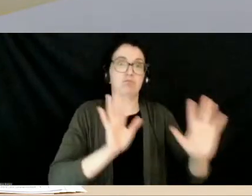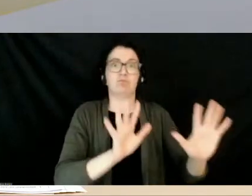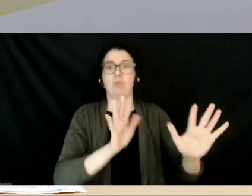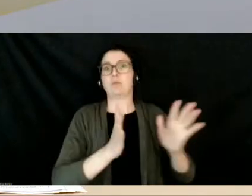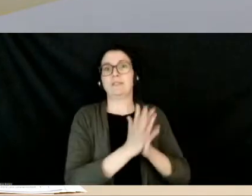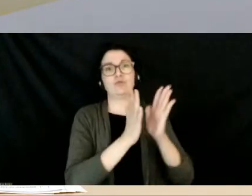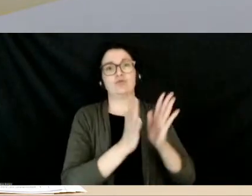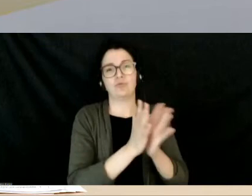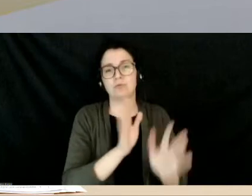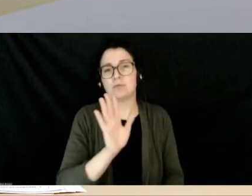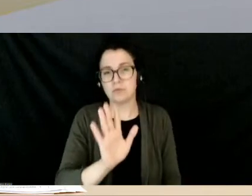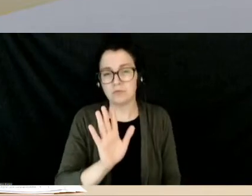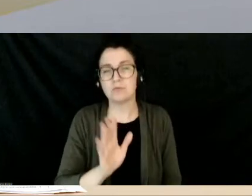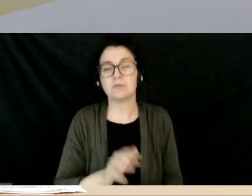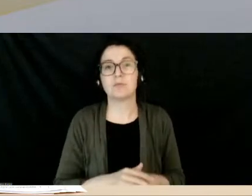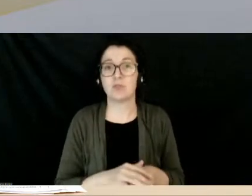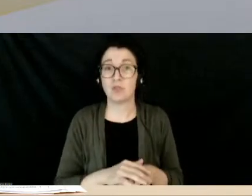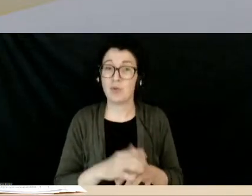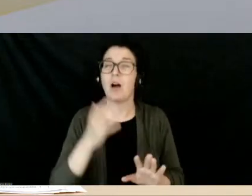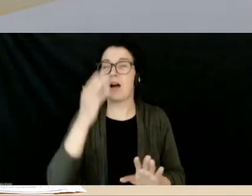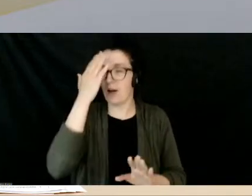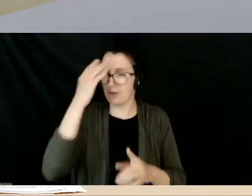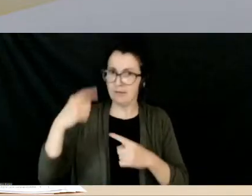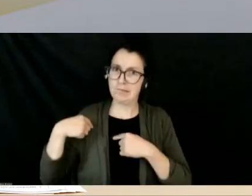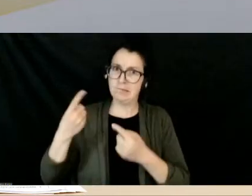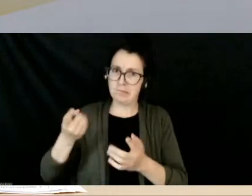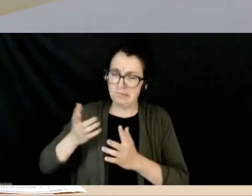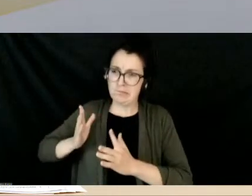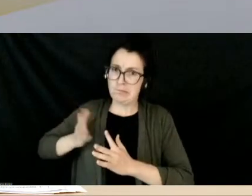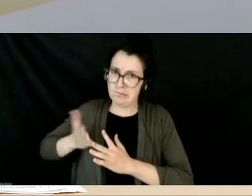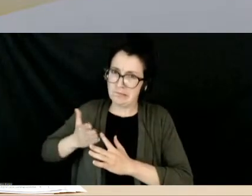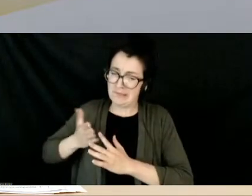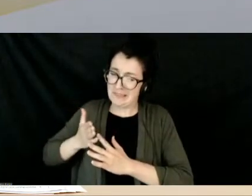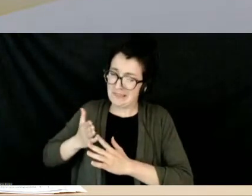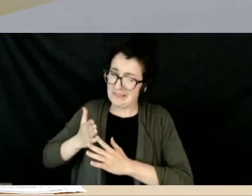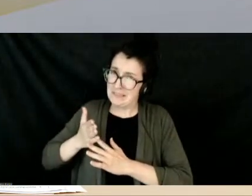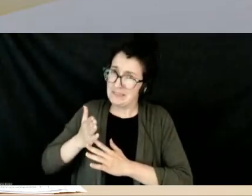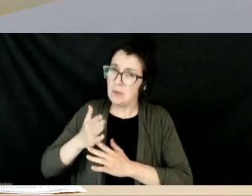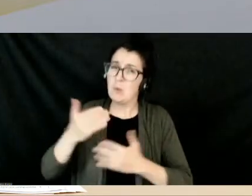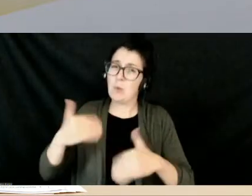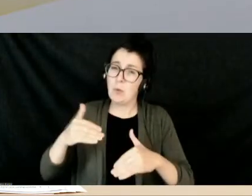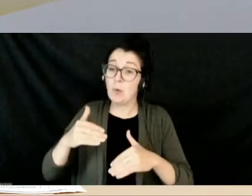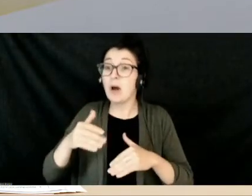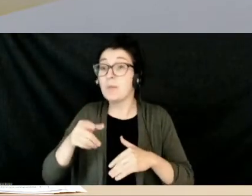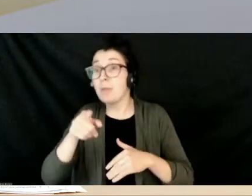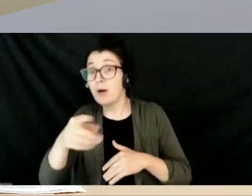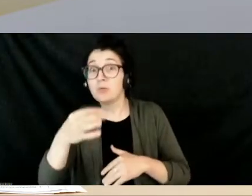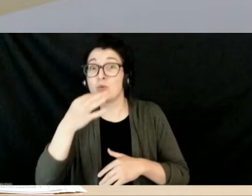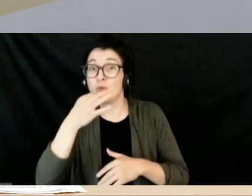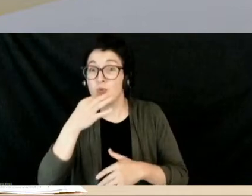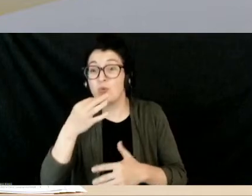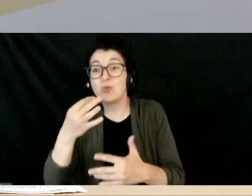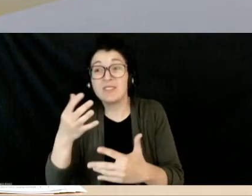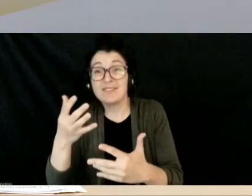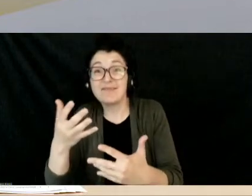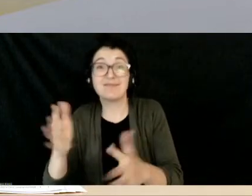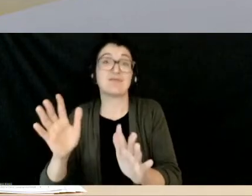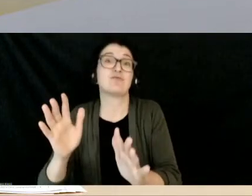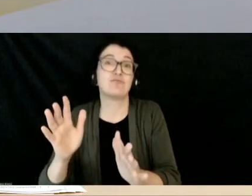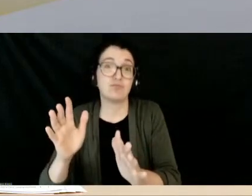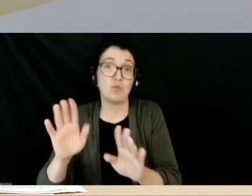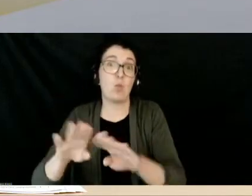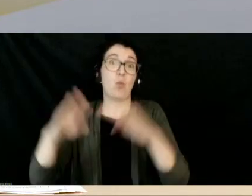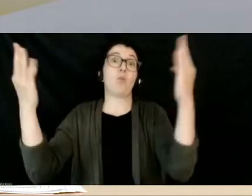and at times a grueling road trip, and the end is in our sight. And someone made the reference to me yesterday that